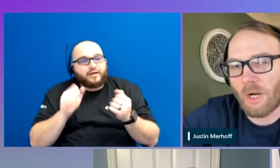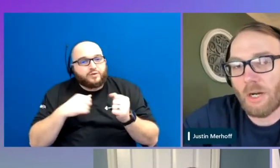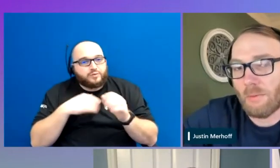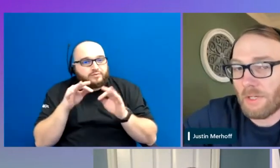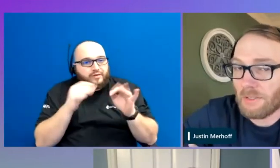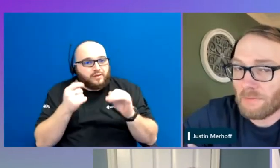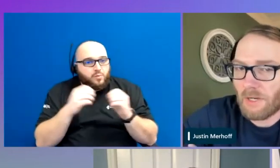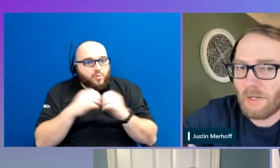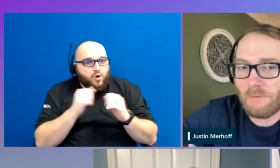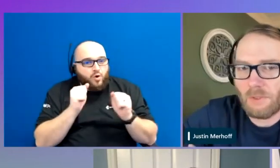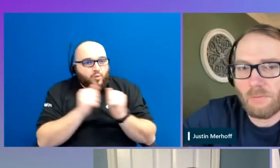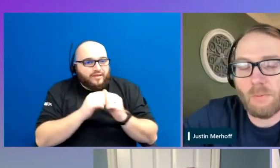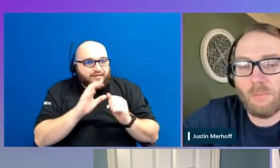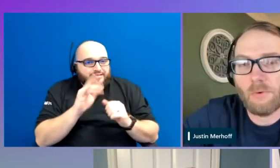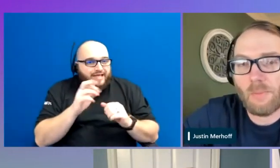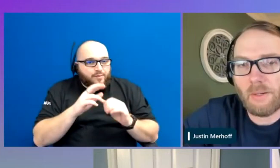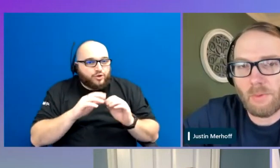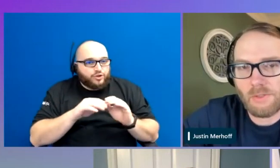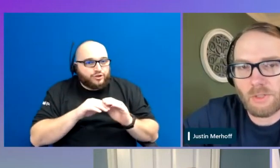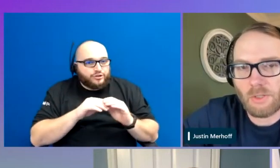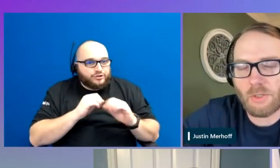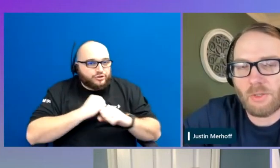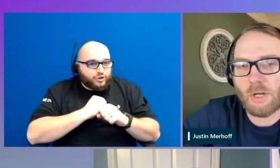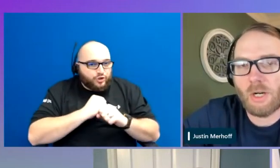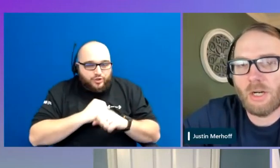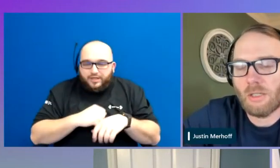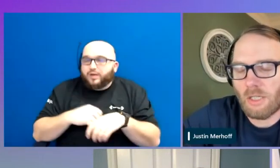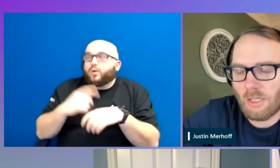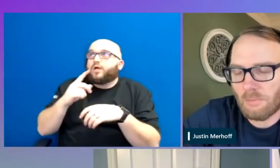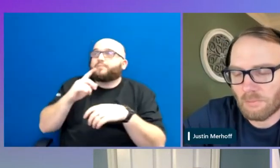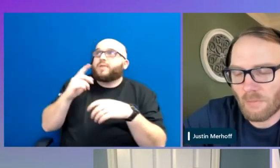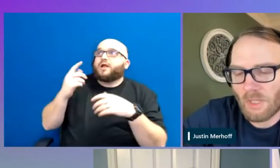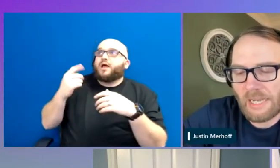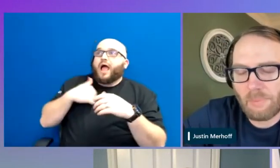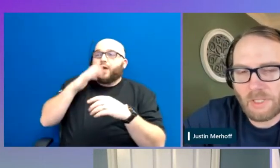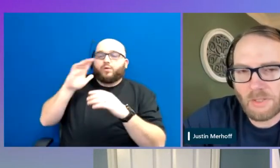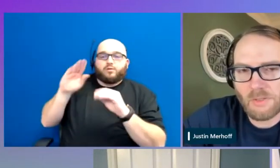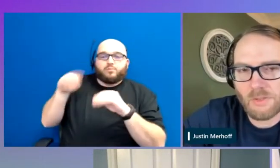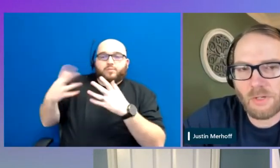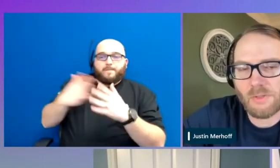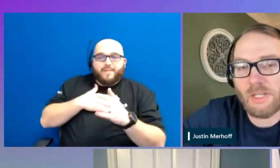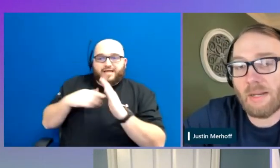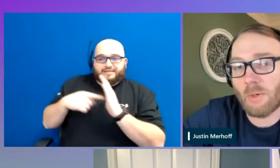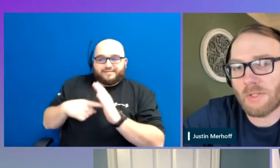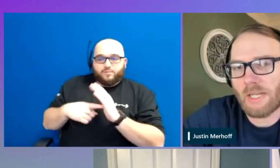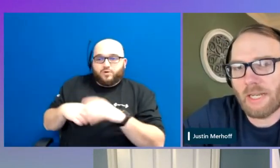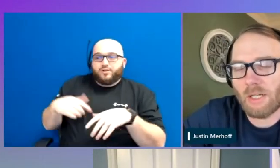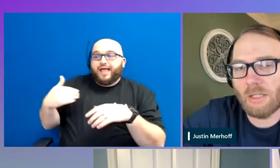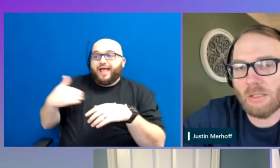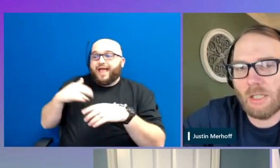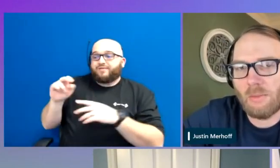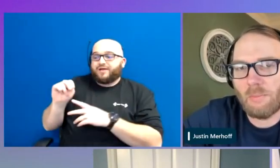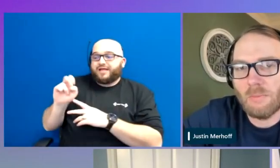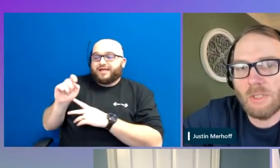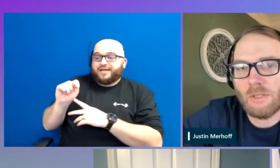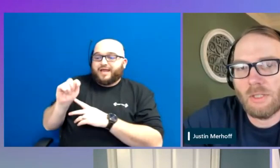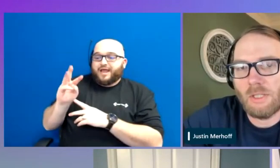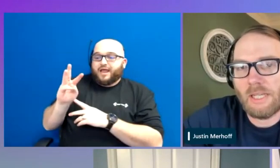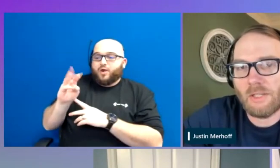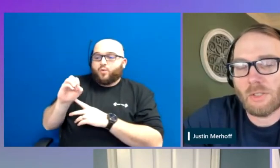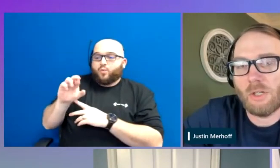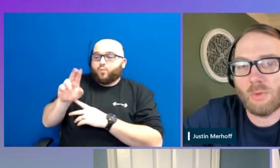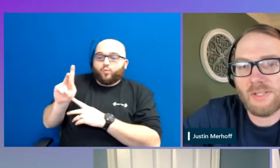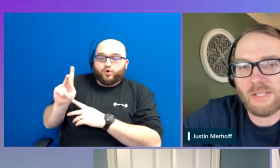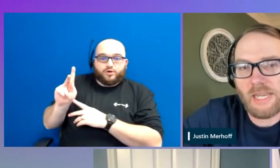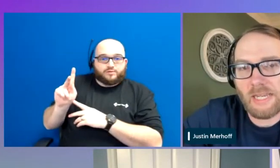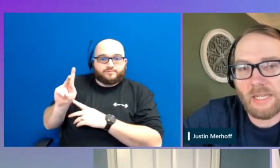So it's very few from my research. So there are applications. There's a network scanner